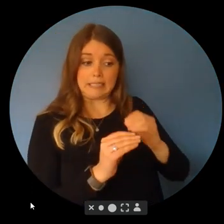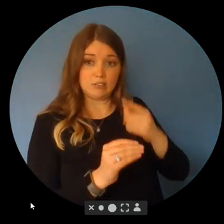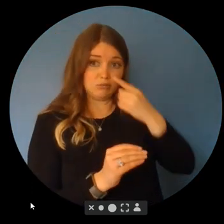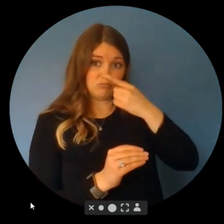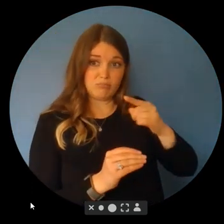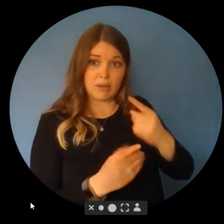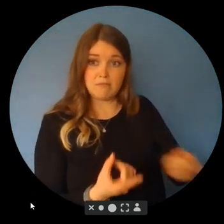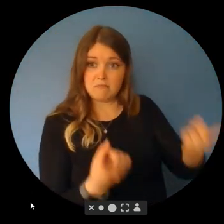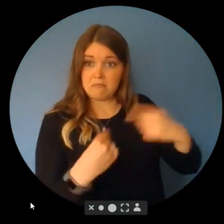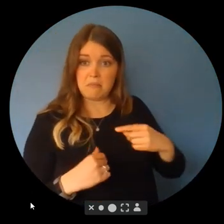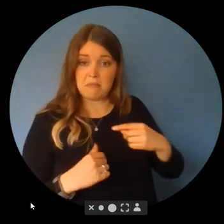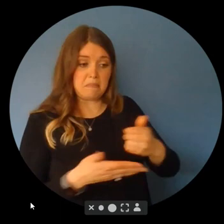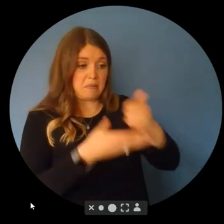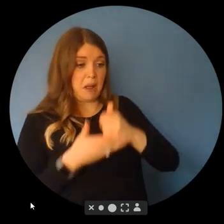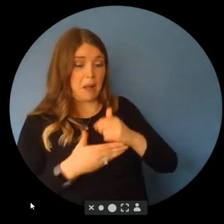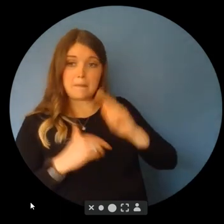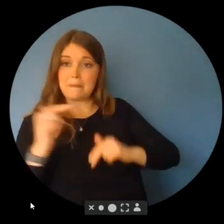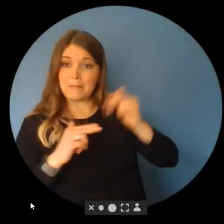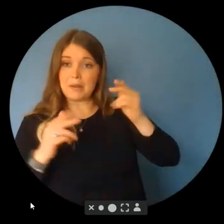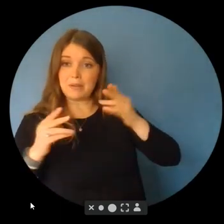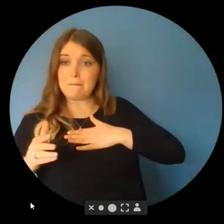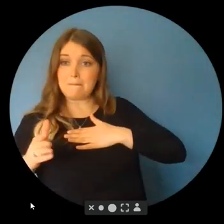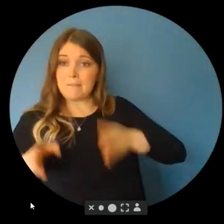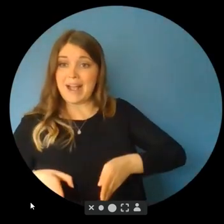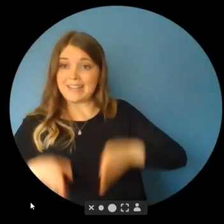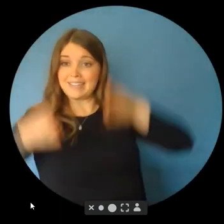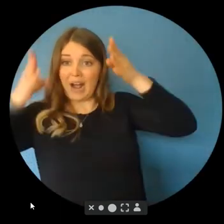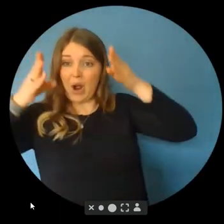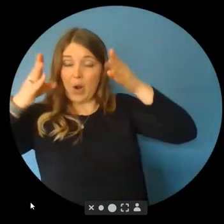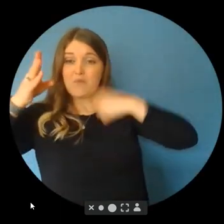blocks?" What do you think Anna said?